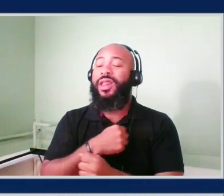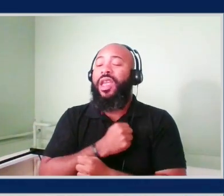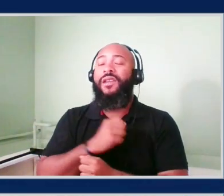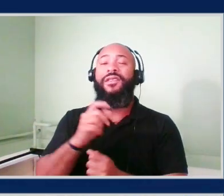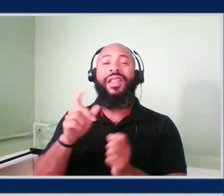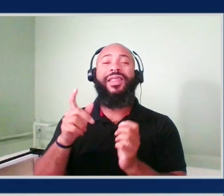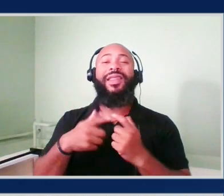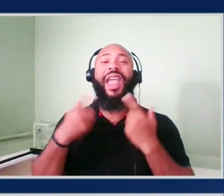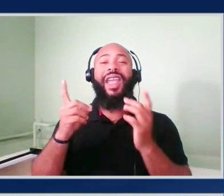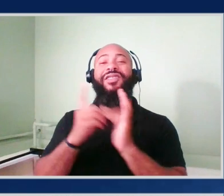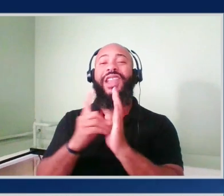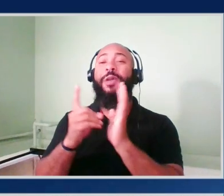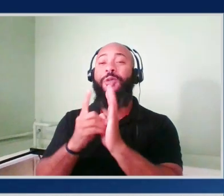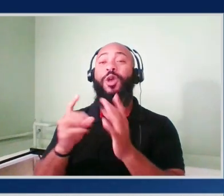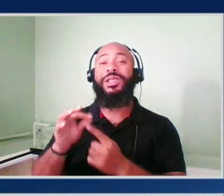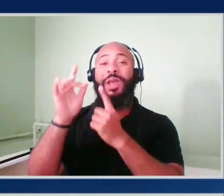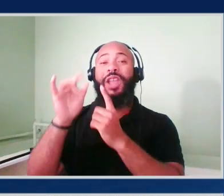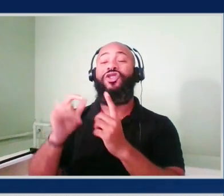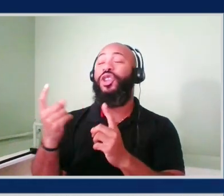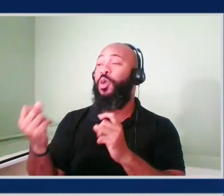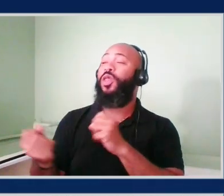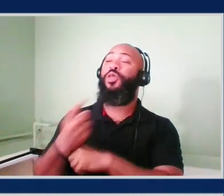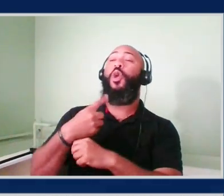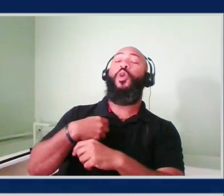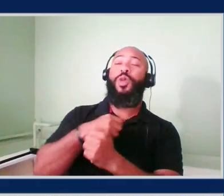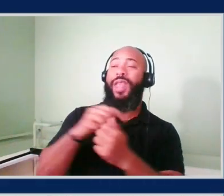thrown on us without any planning.